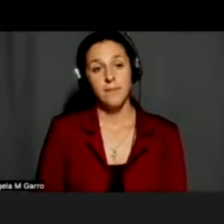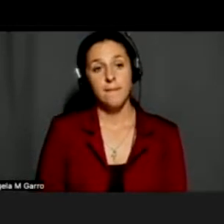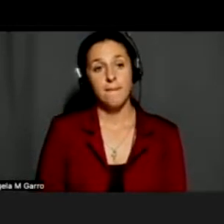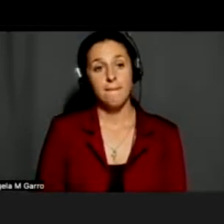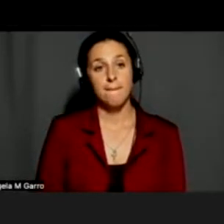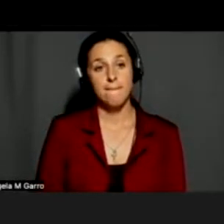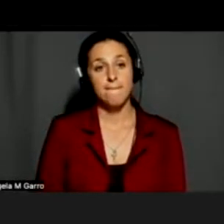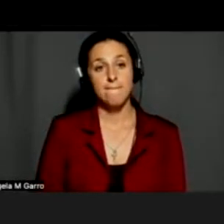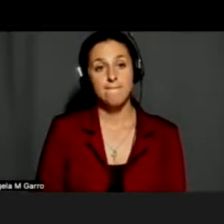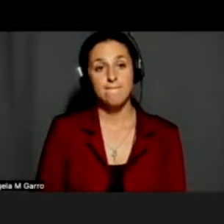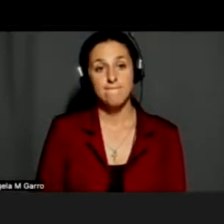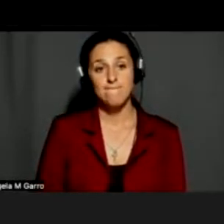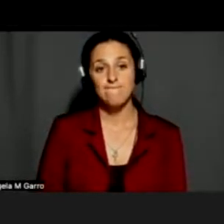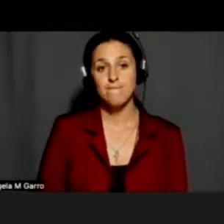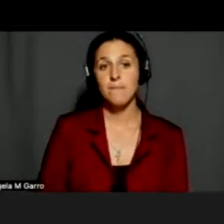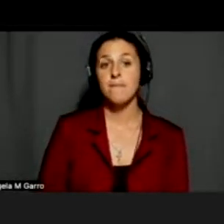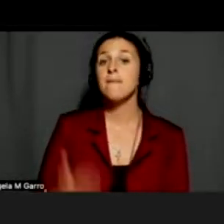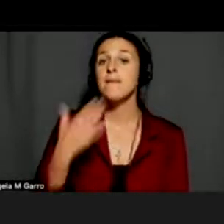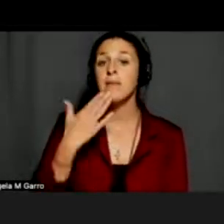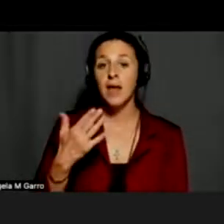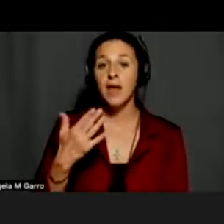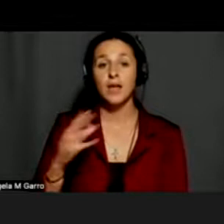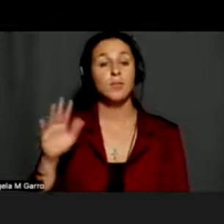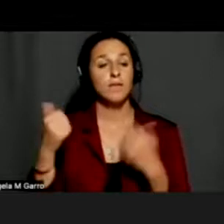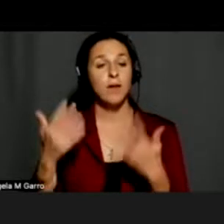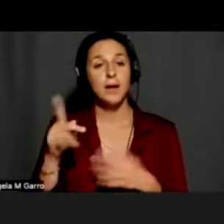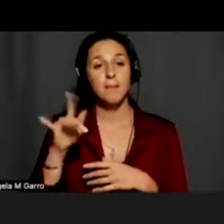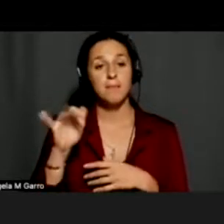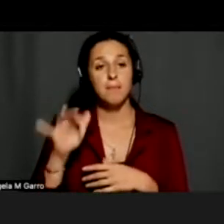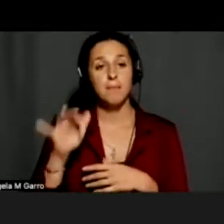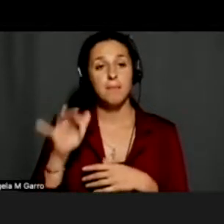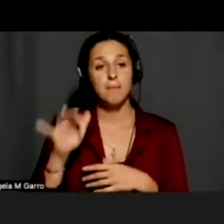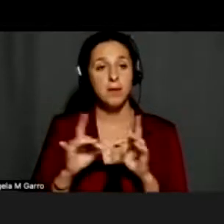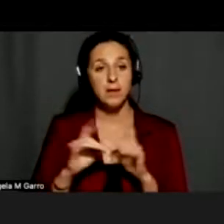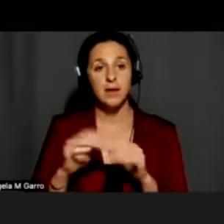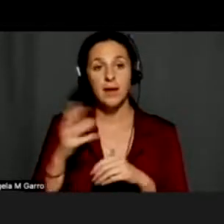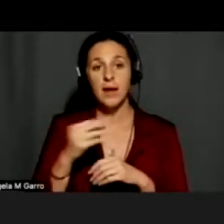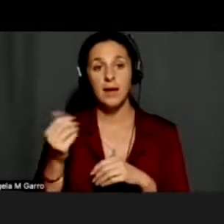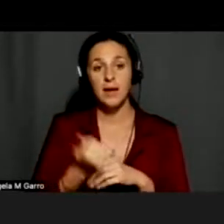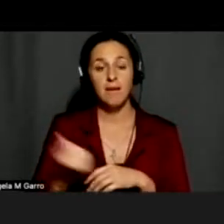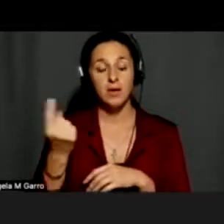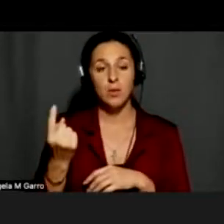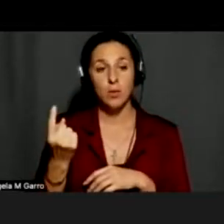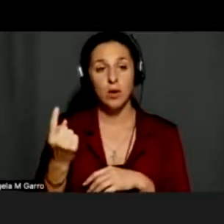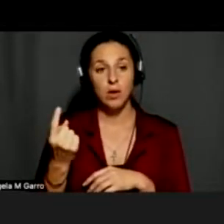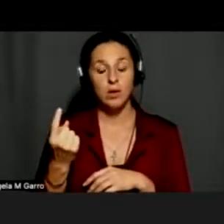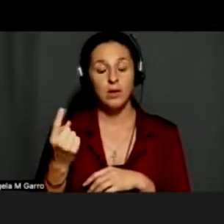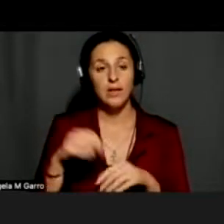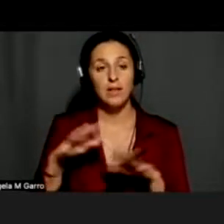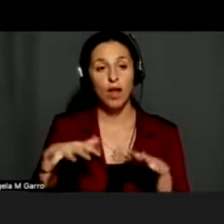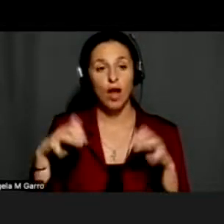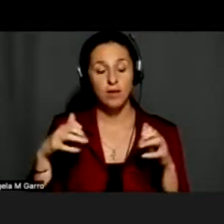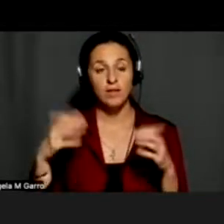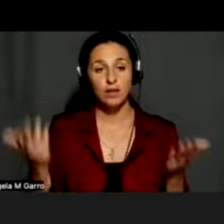I want to thank you for providing public comments and everyone listening to the audience for being here.